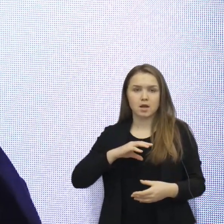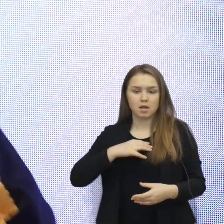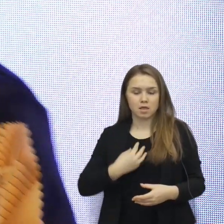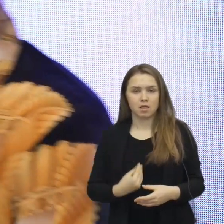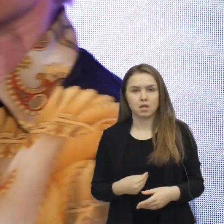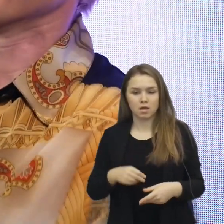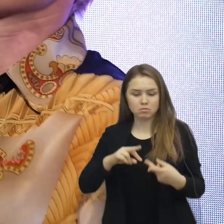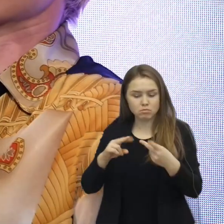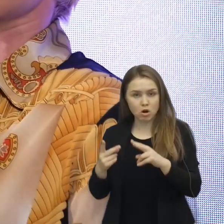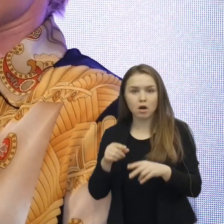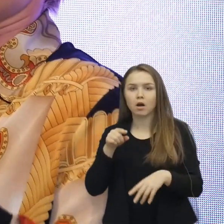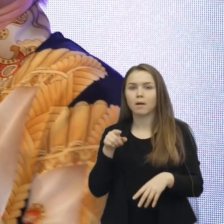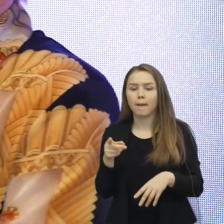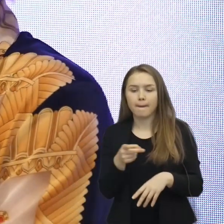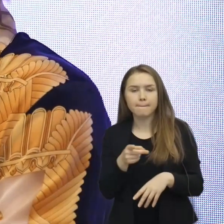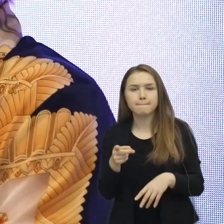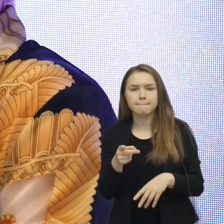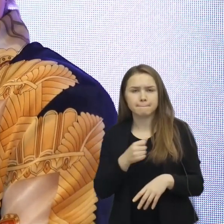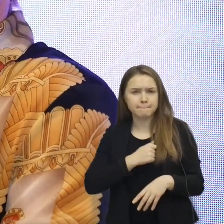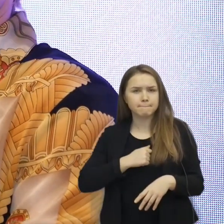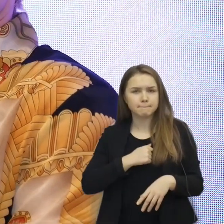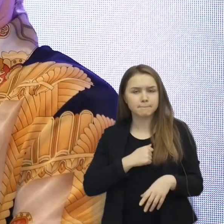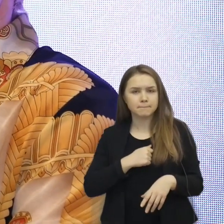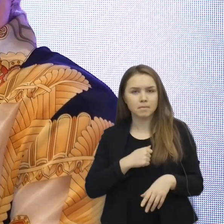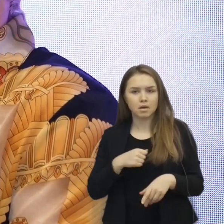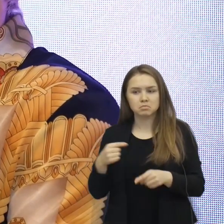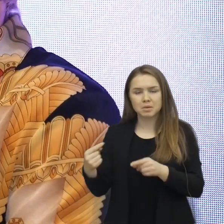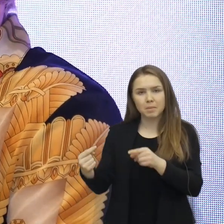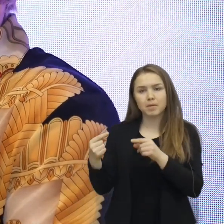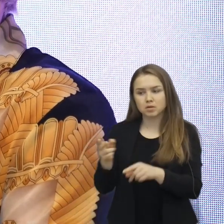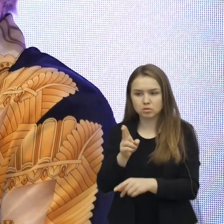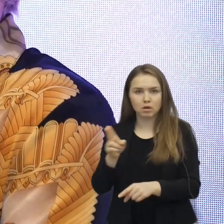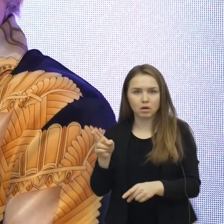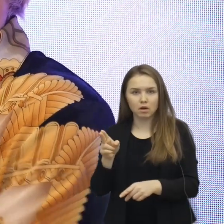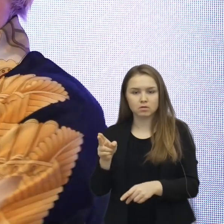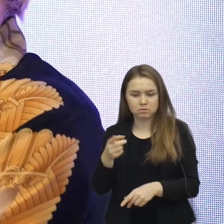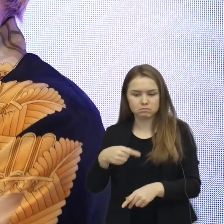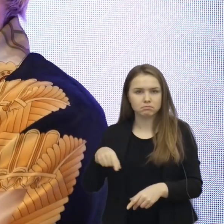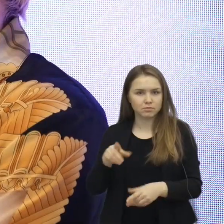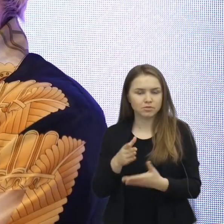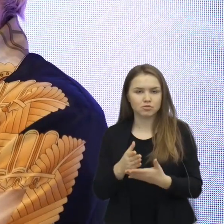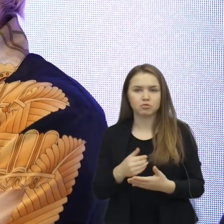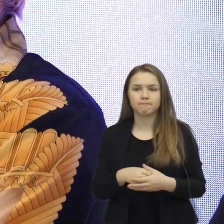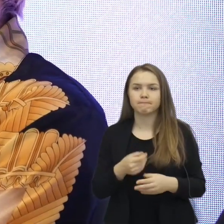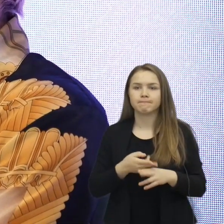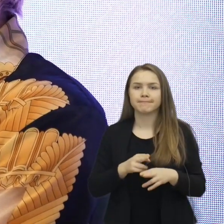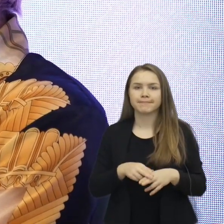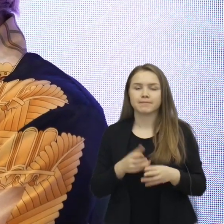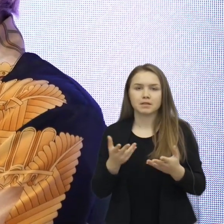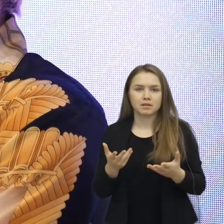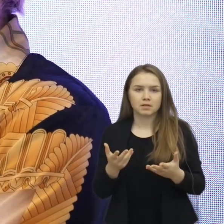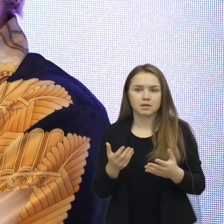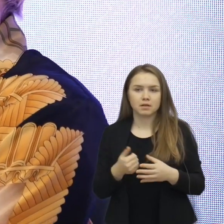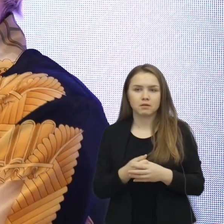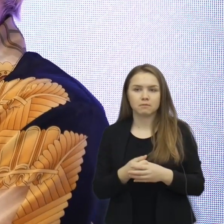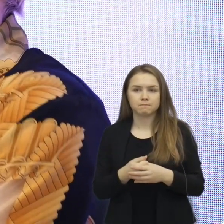anti-gender activist. So, like, yeah, instead of lifting up those doctors' voices, or if you lift them